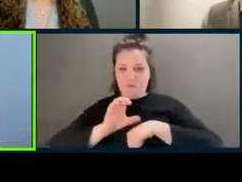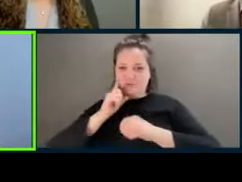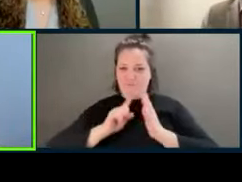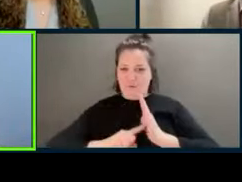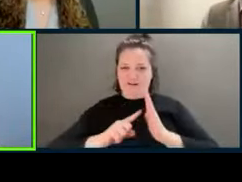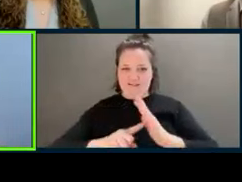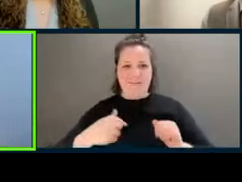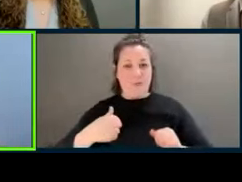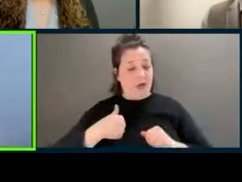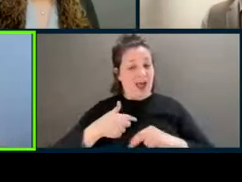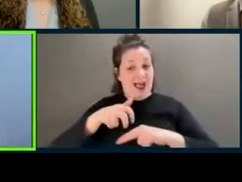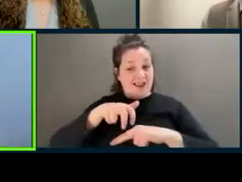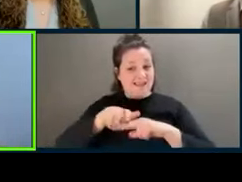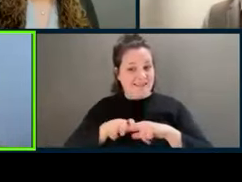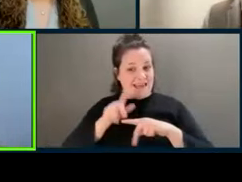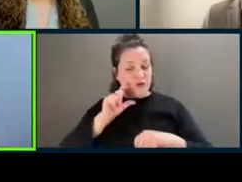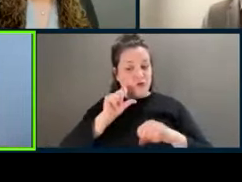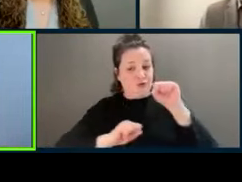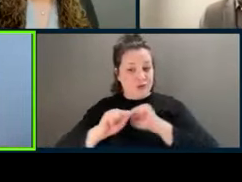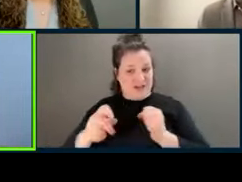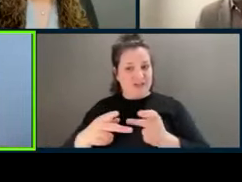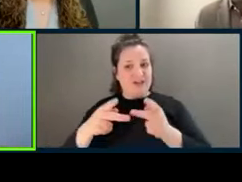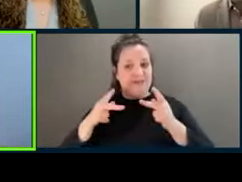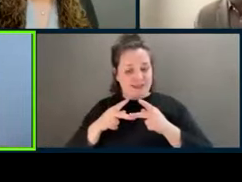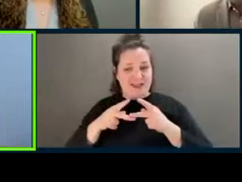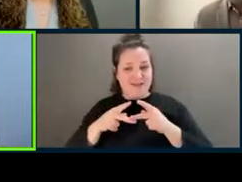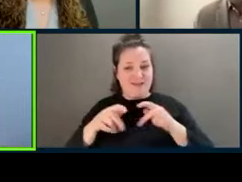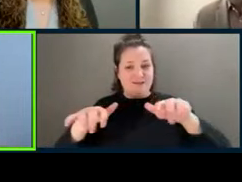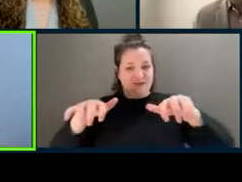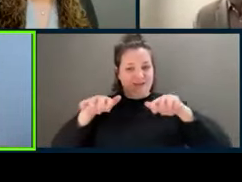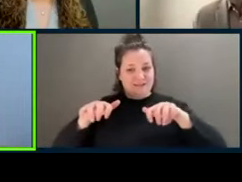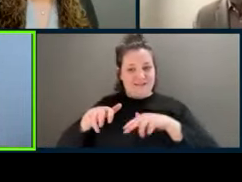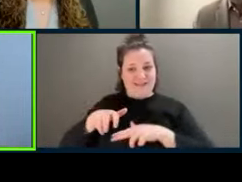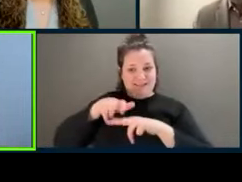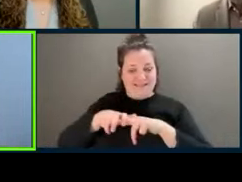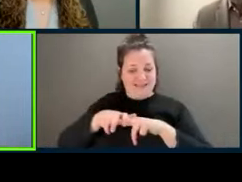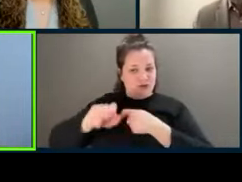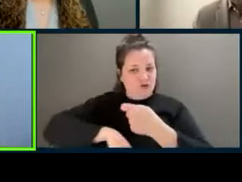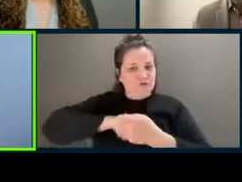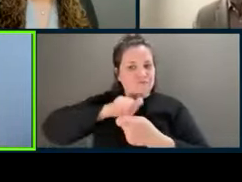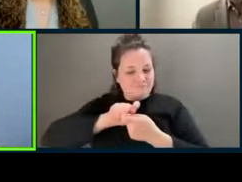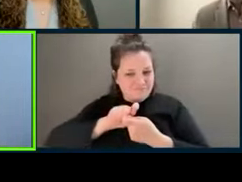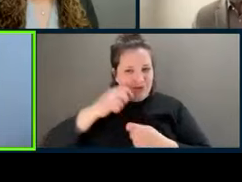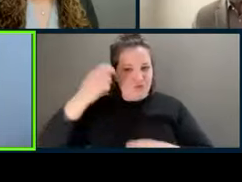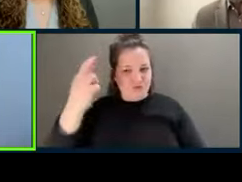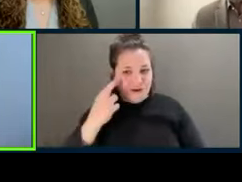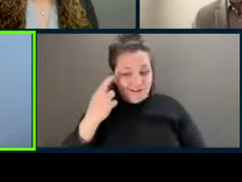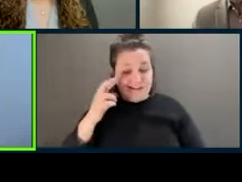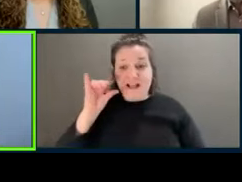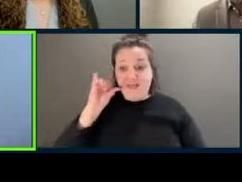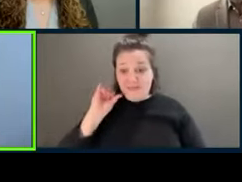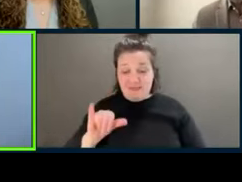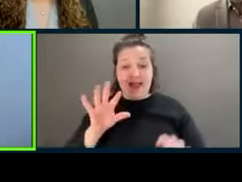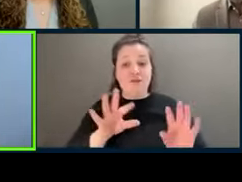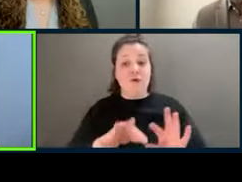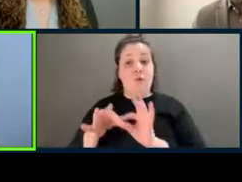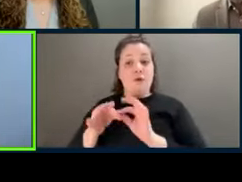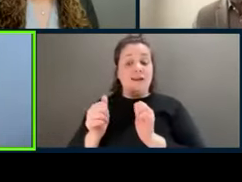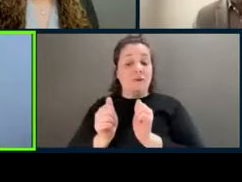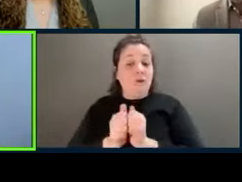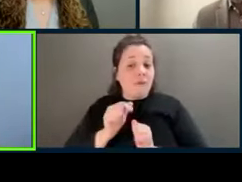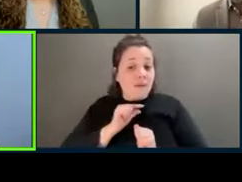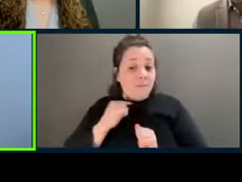sit very strategically in my church for a reason. And that's also coordinated with the pastor of my church. And